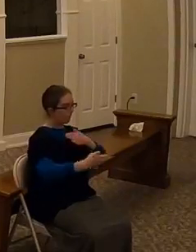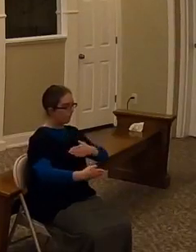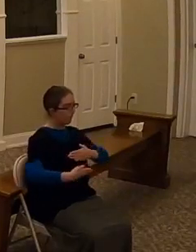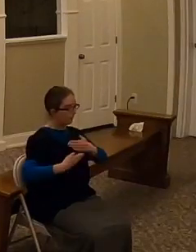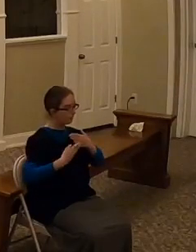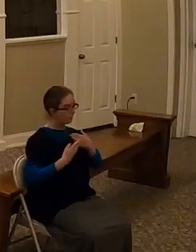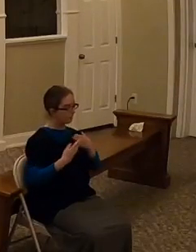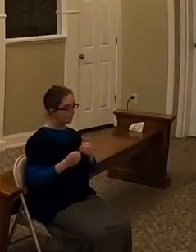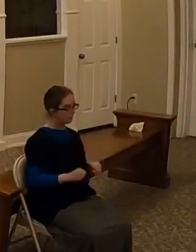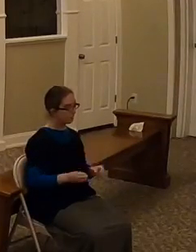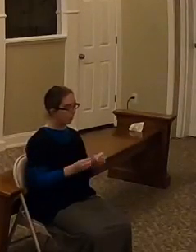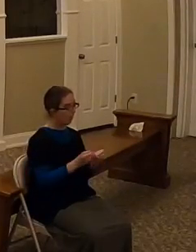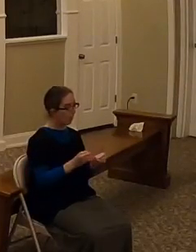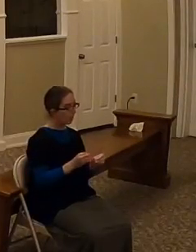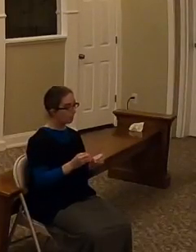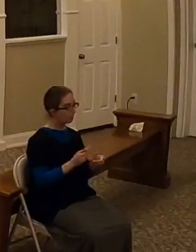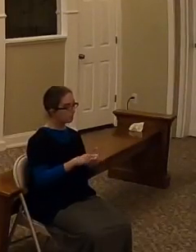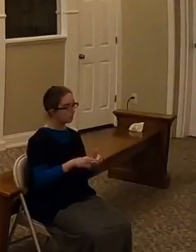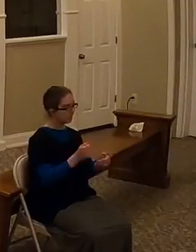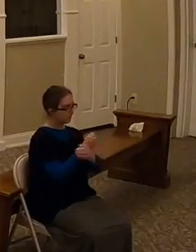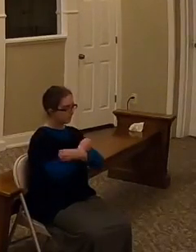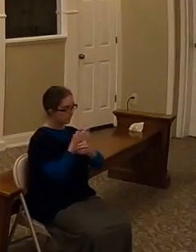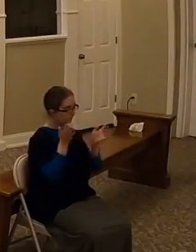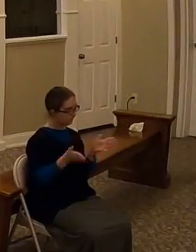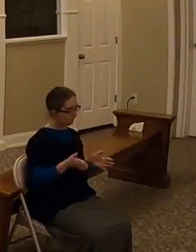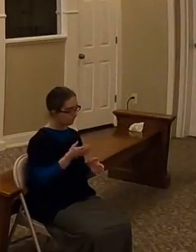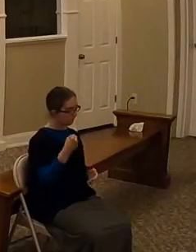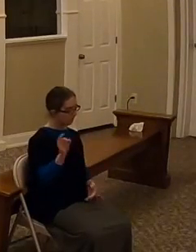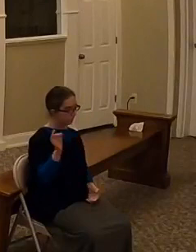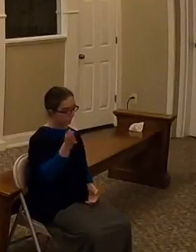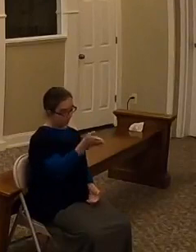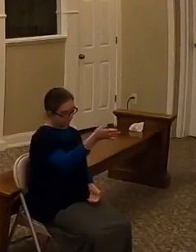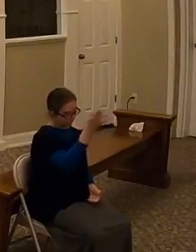pleasures more than lovers of God.